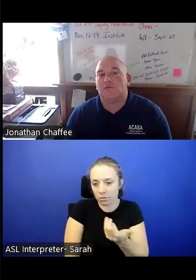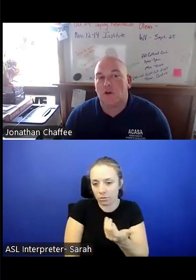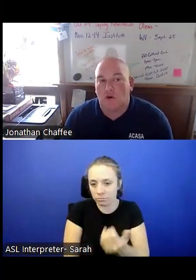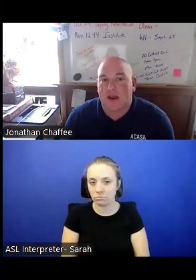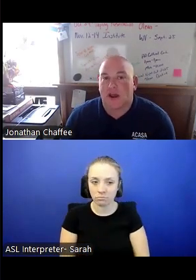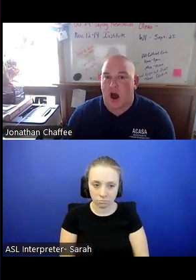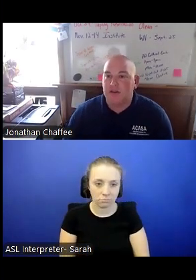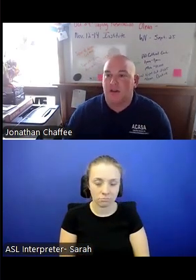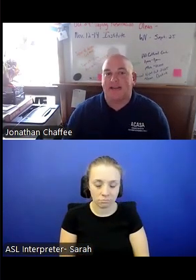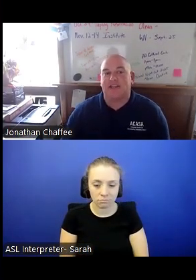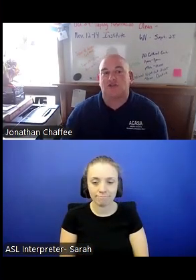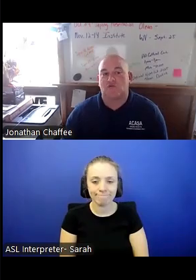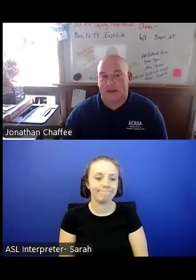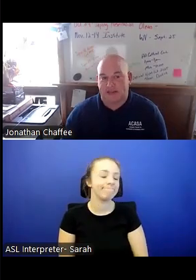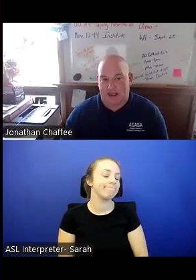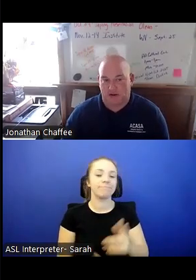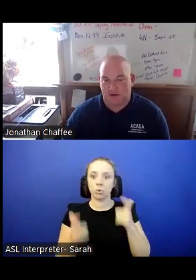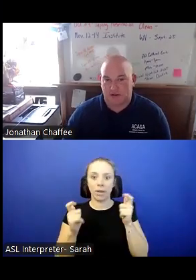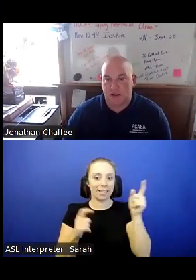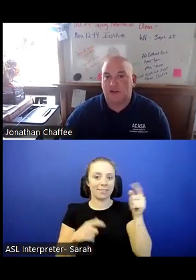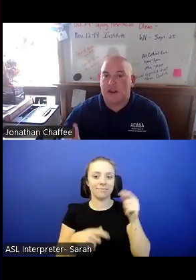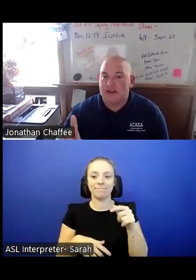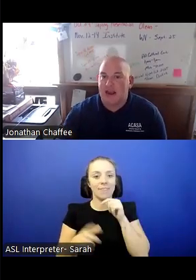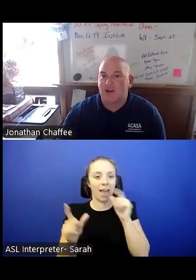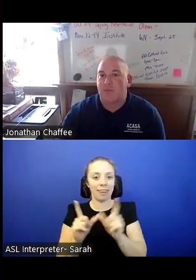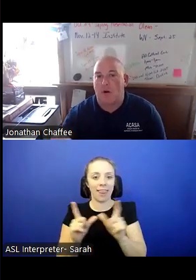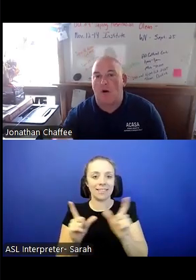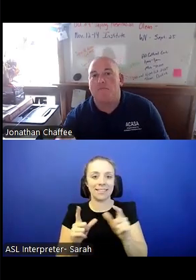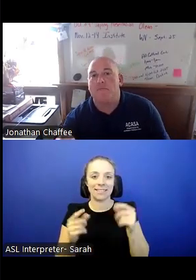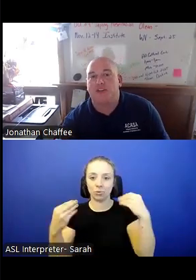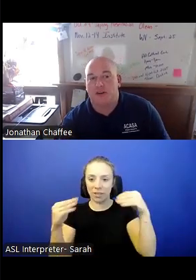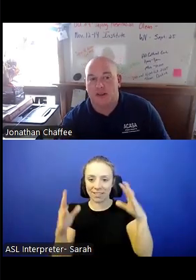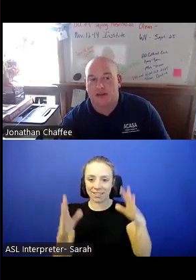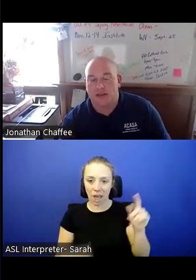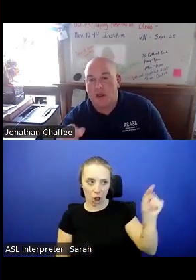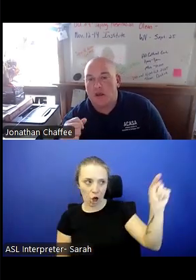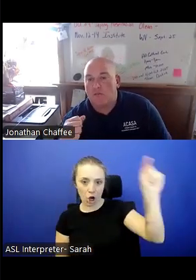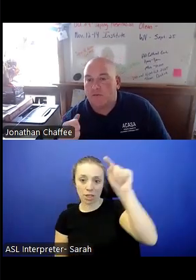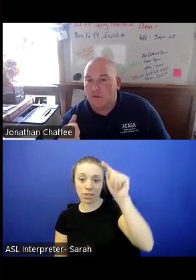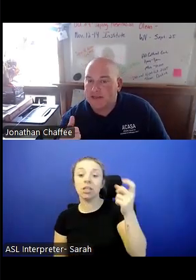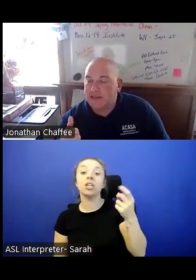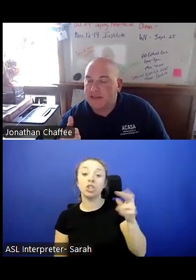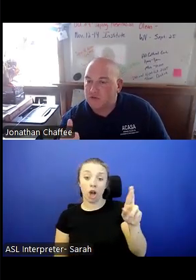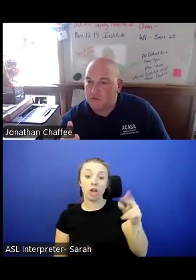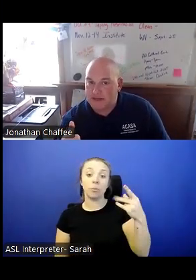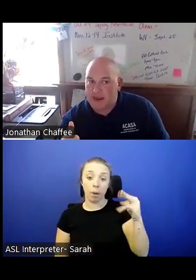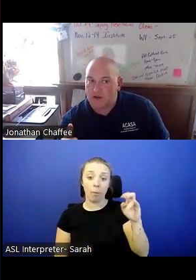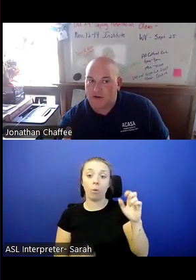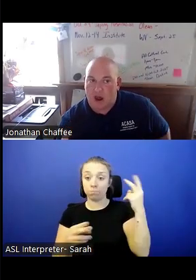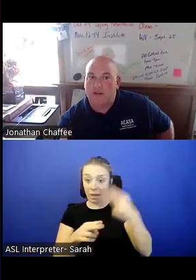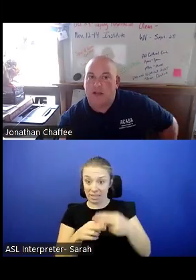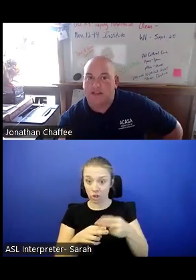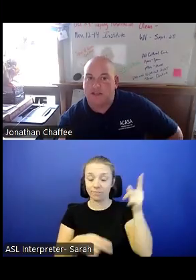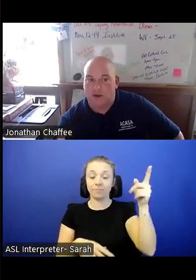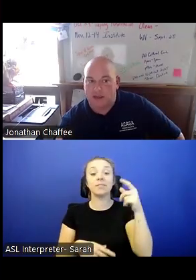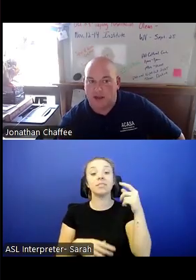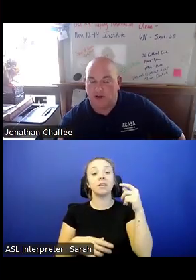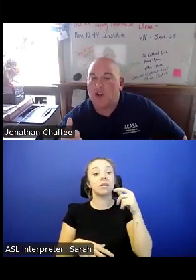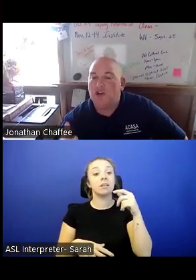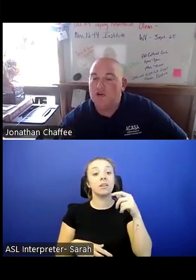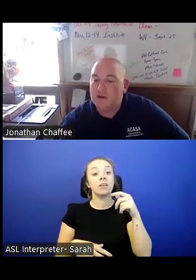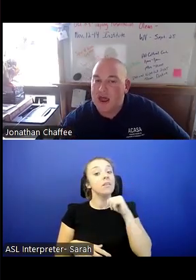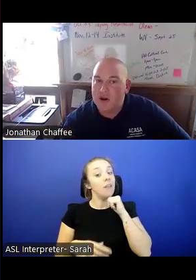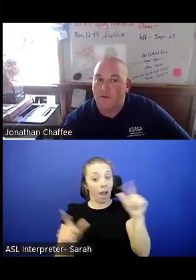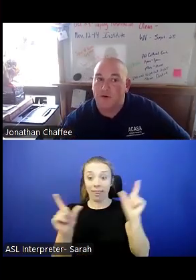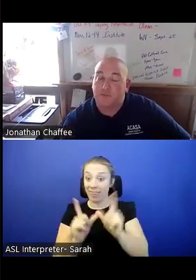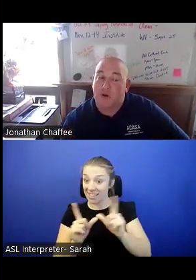So real quick, unlicensed retailers. So, and Dr. Peppone mentioned this. With licensed retailers, unlicensed retailers,